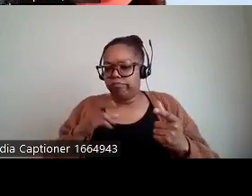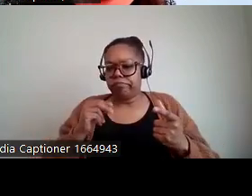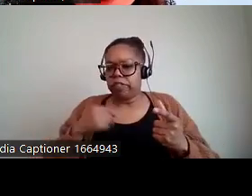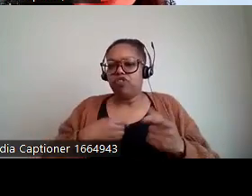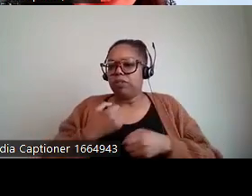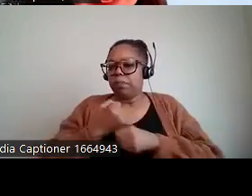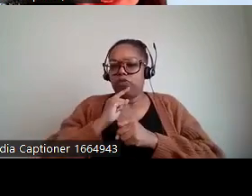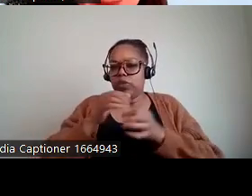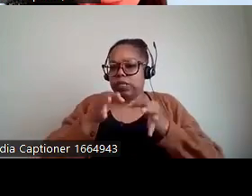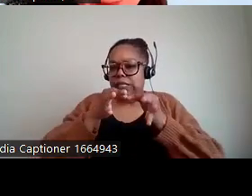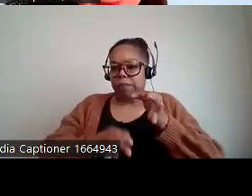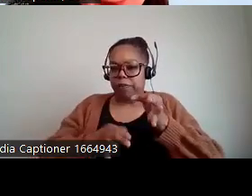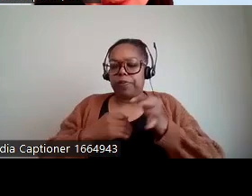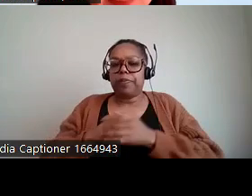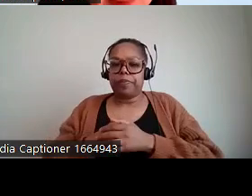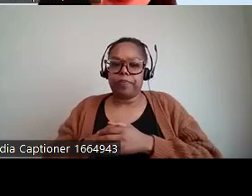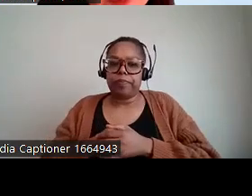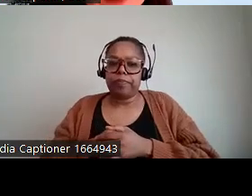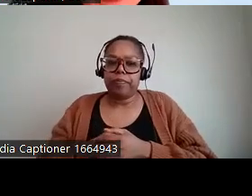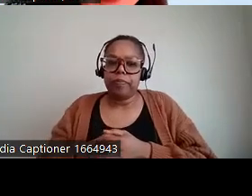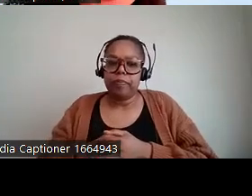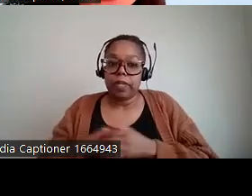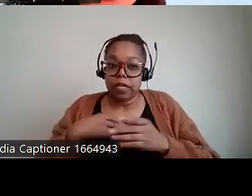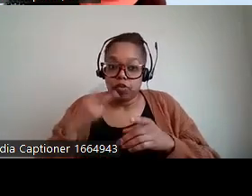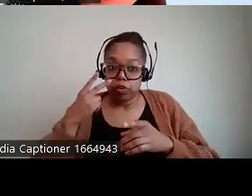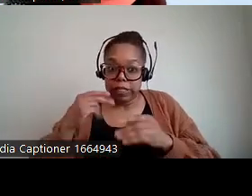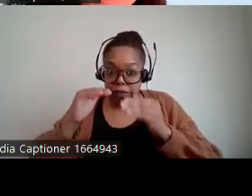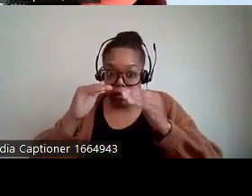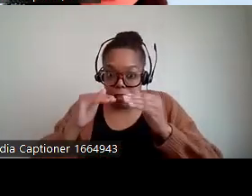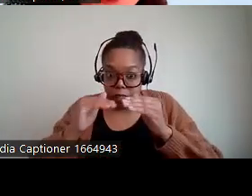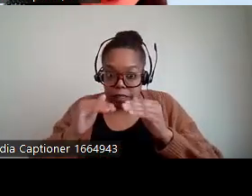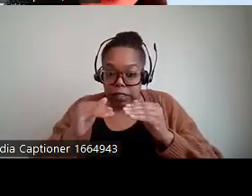And you'll also see a little bit further down, it says, what would you like